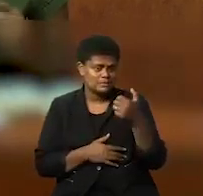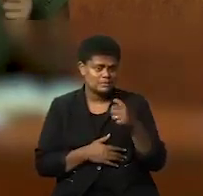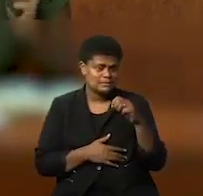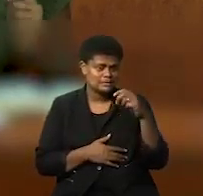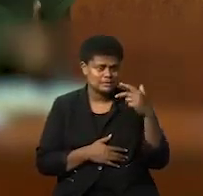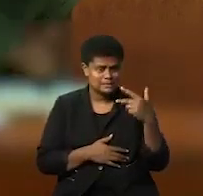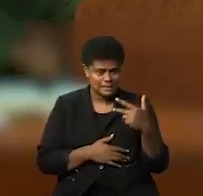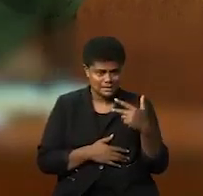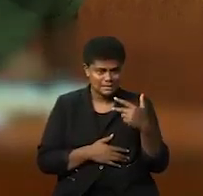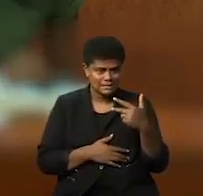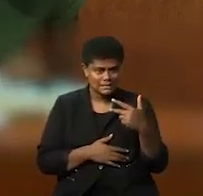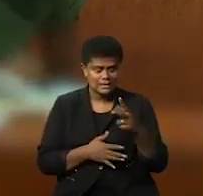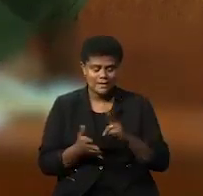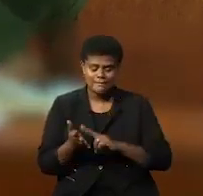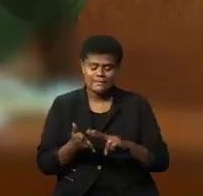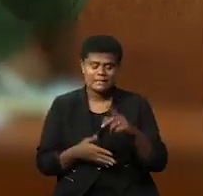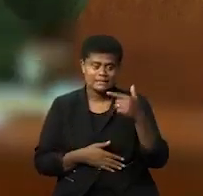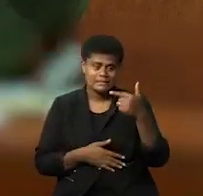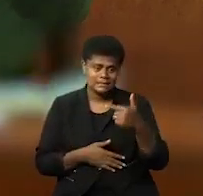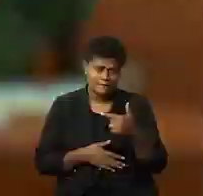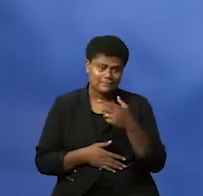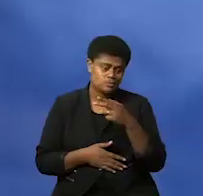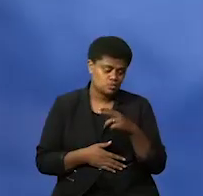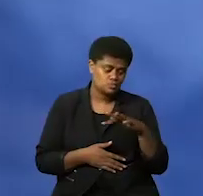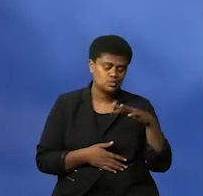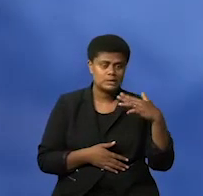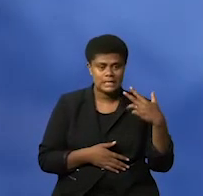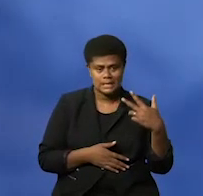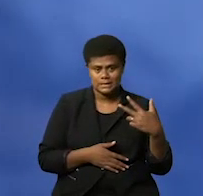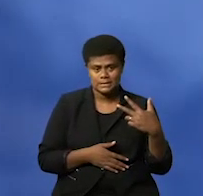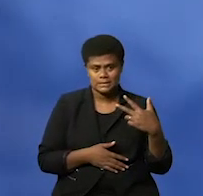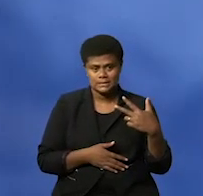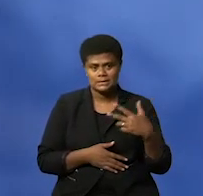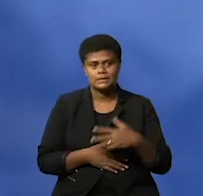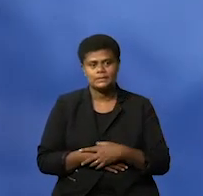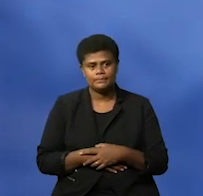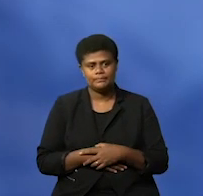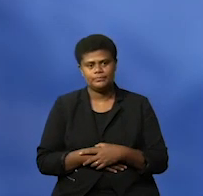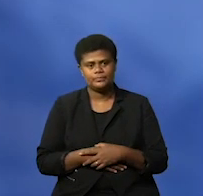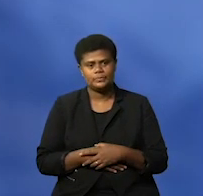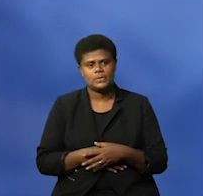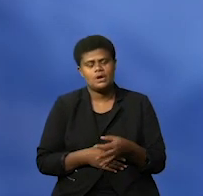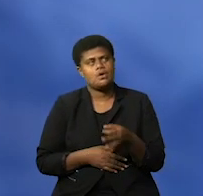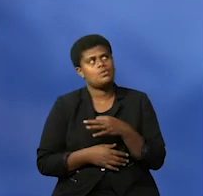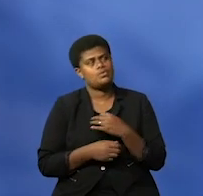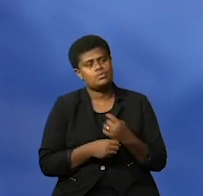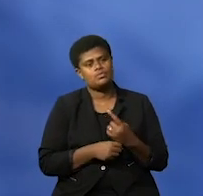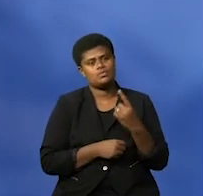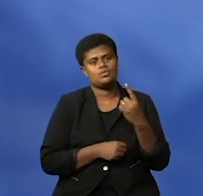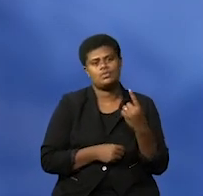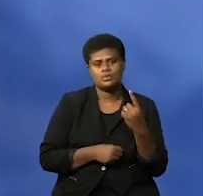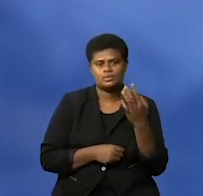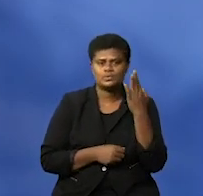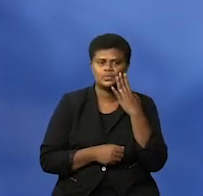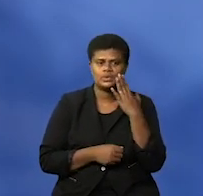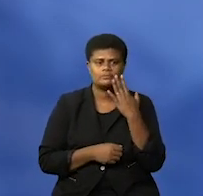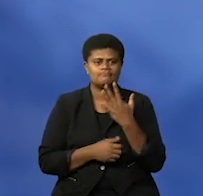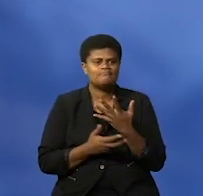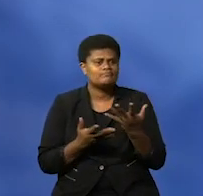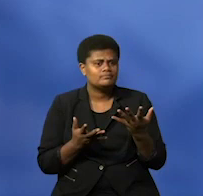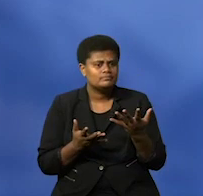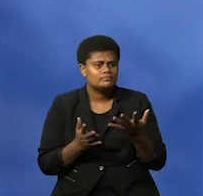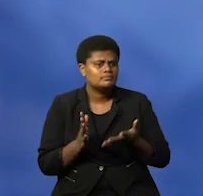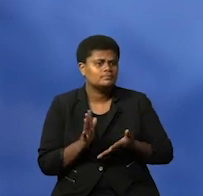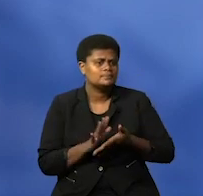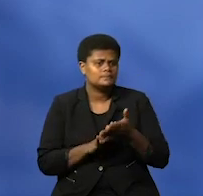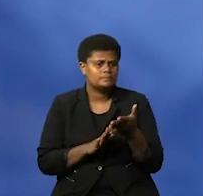verse 7 through till 8. And the word of God says, "O God, when thou wentest forth before thy people, and